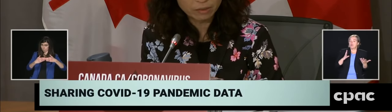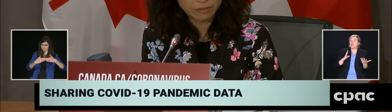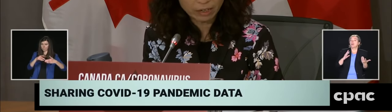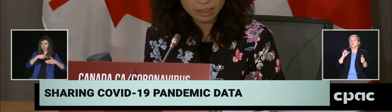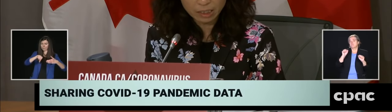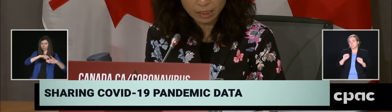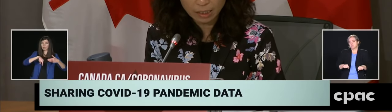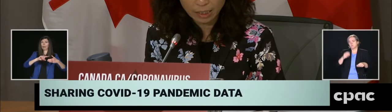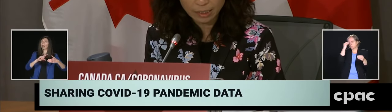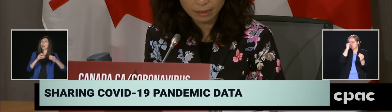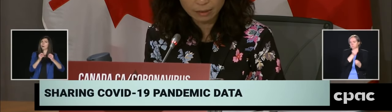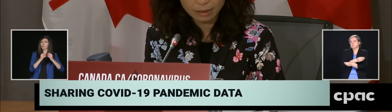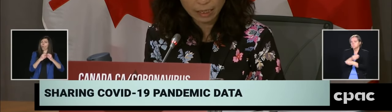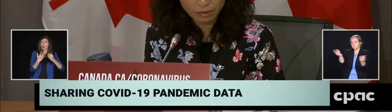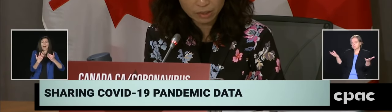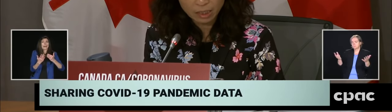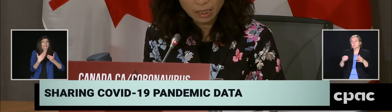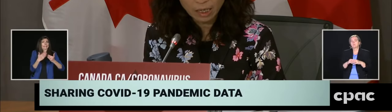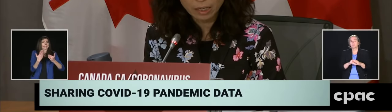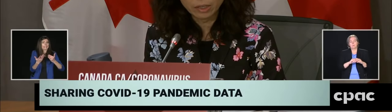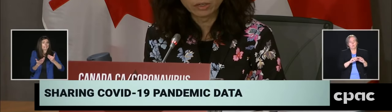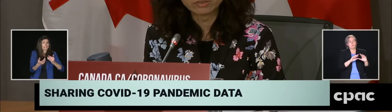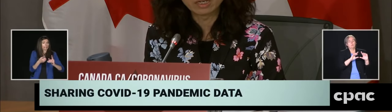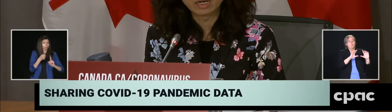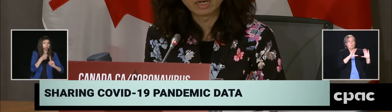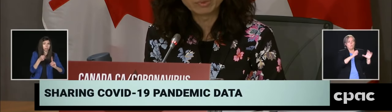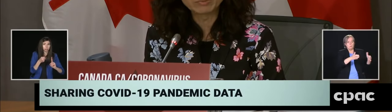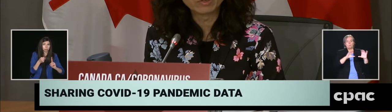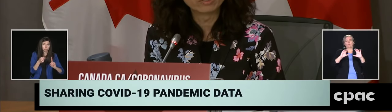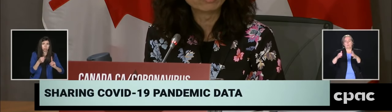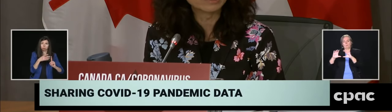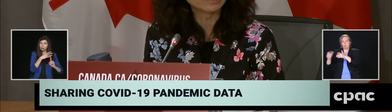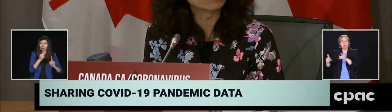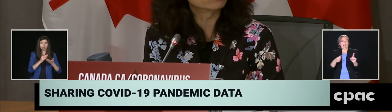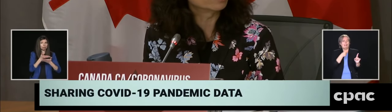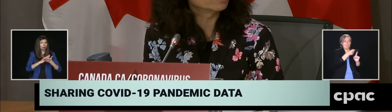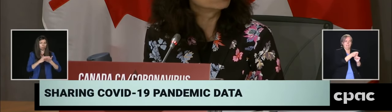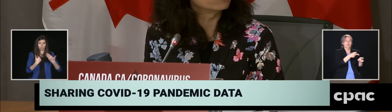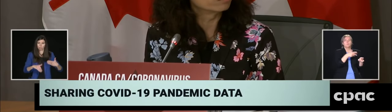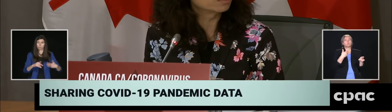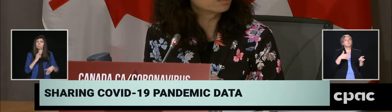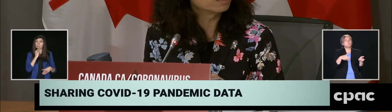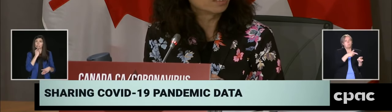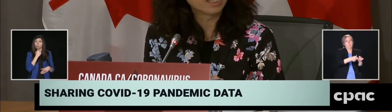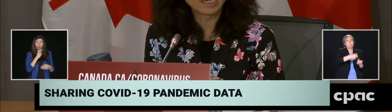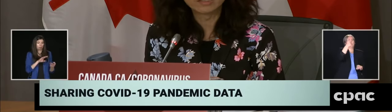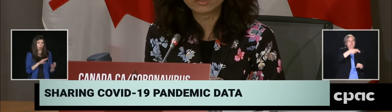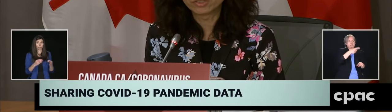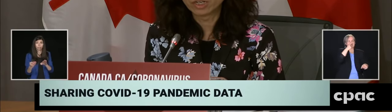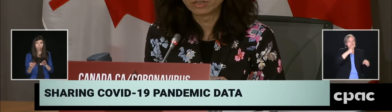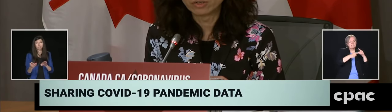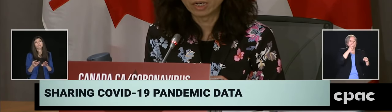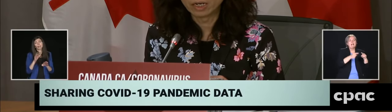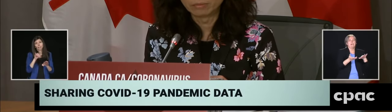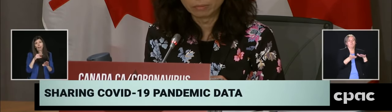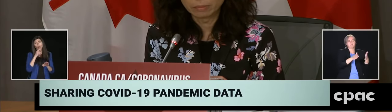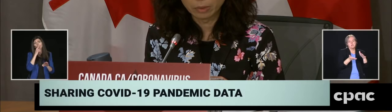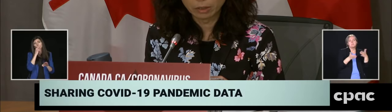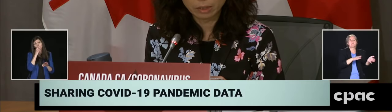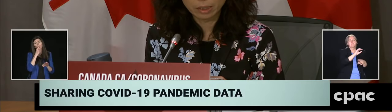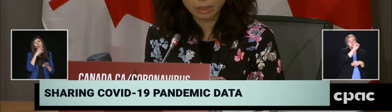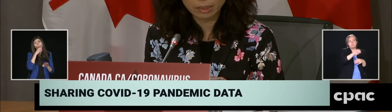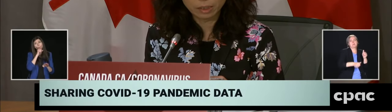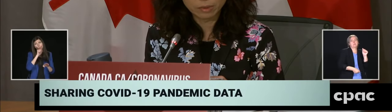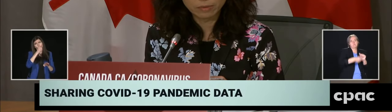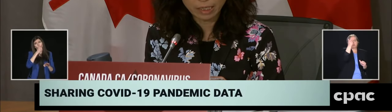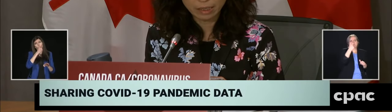in terms of severity and deaths, and those are people who are in the older age groups. And so